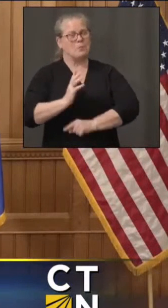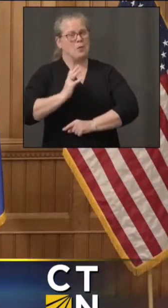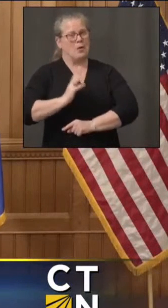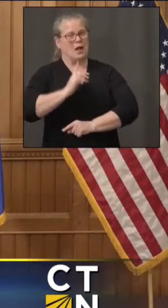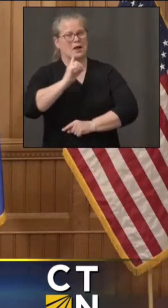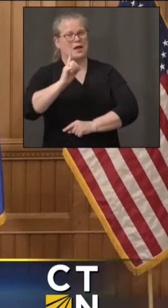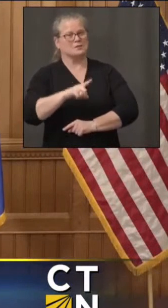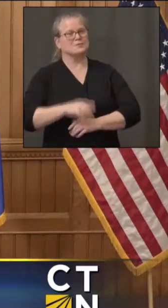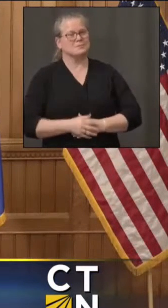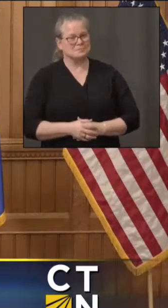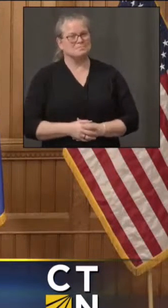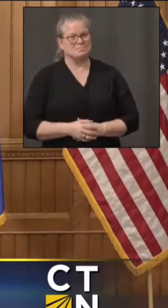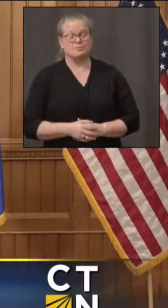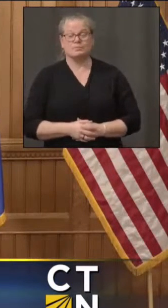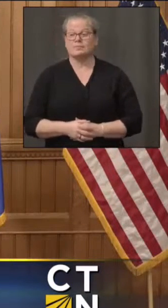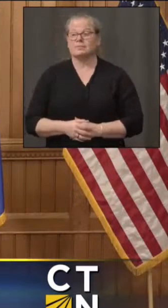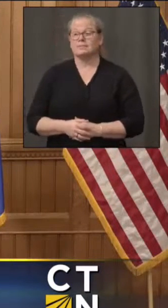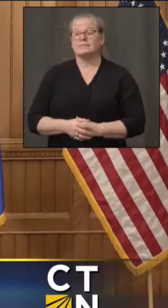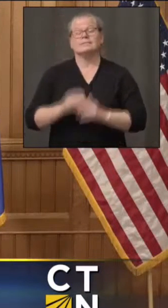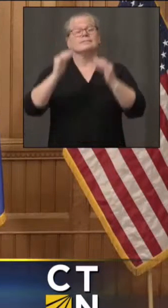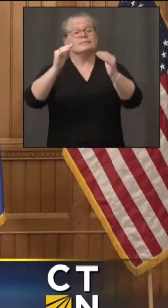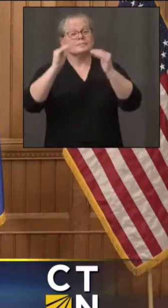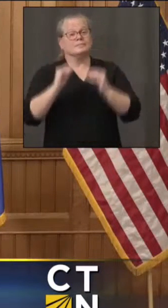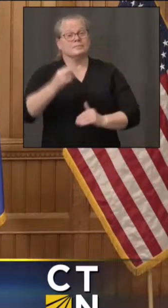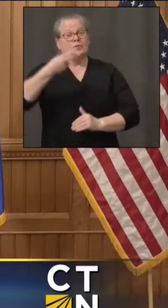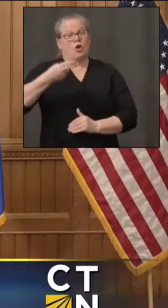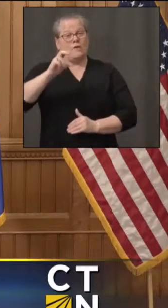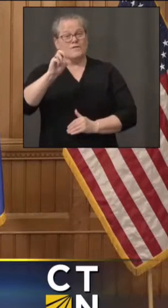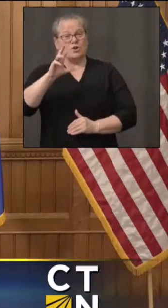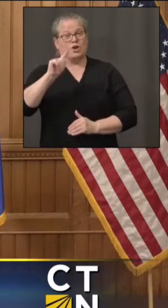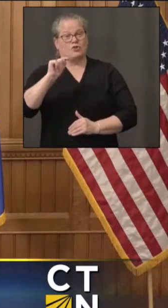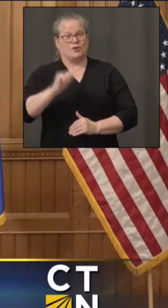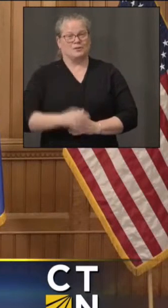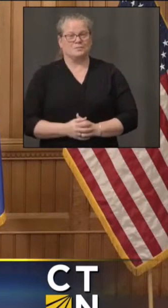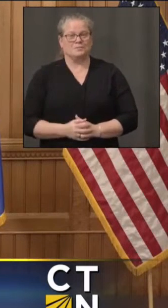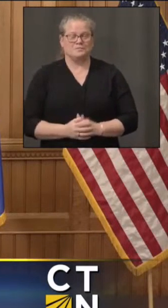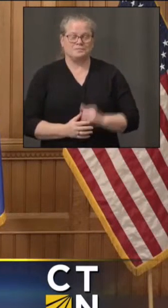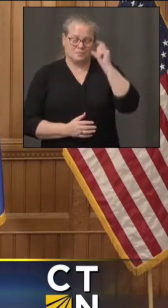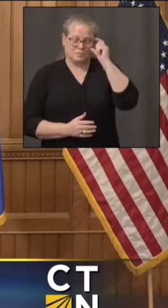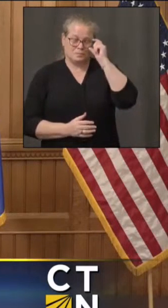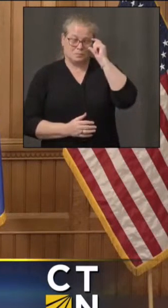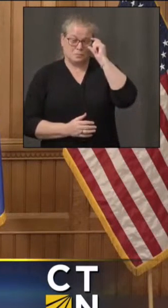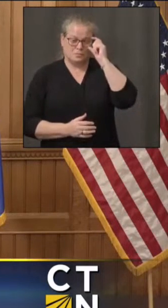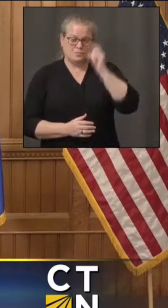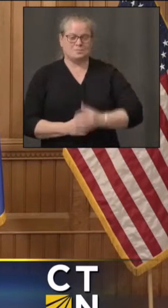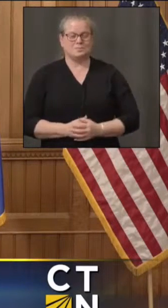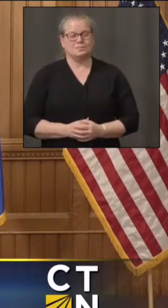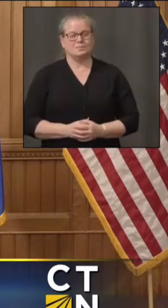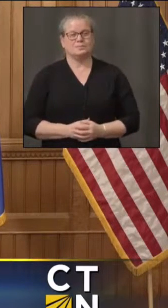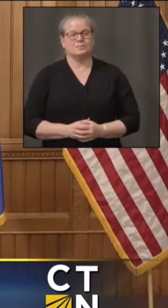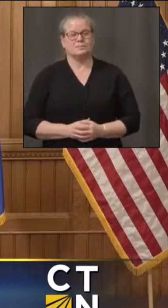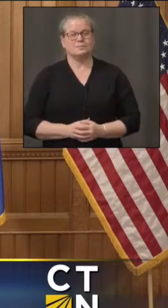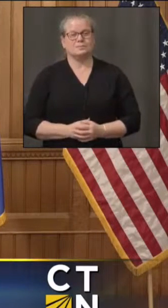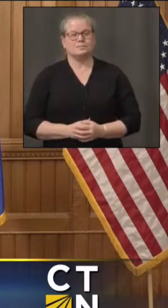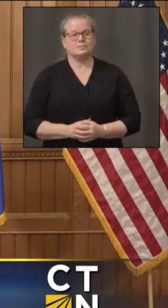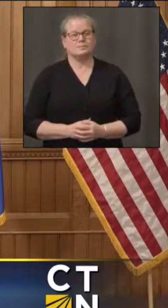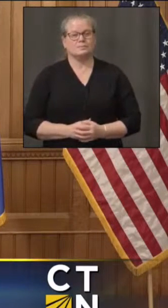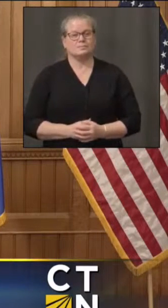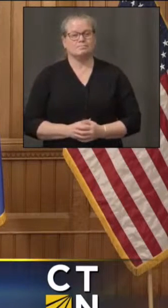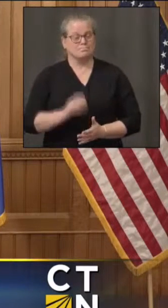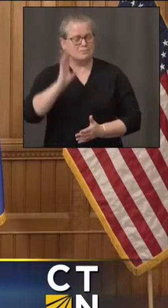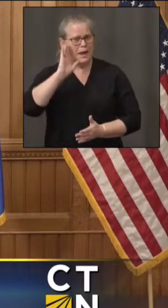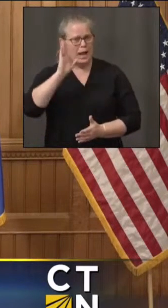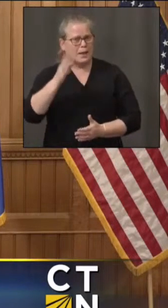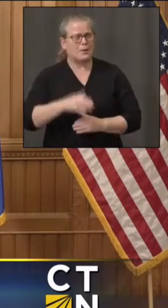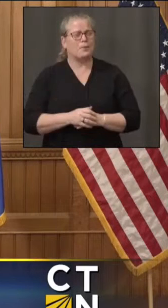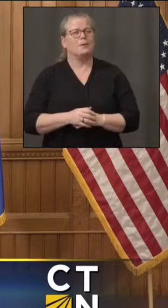Thanks, Max. The Hartford Current. Hi. Governor, we're as a